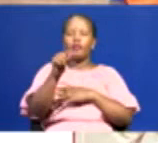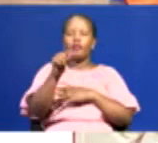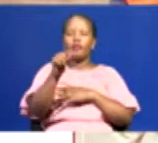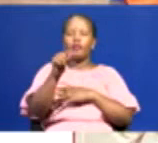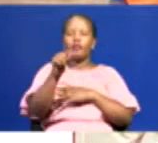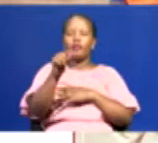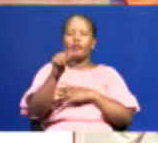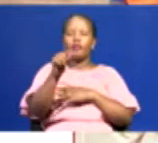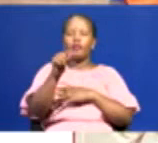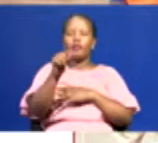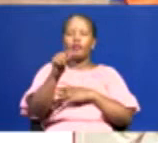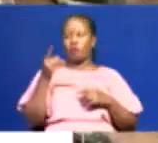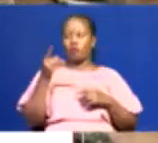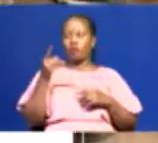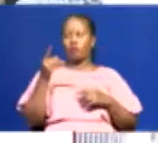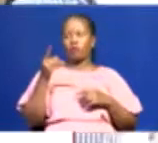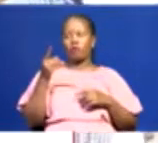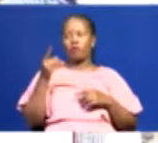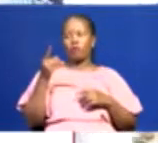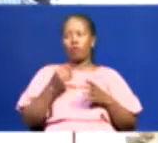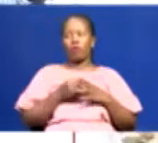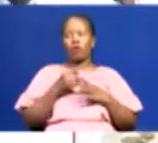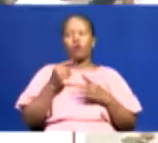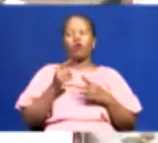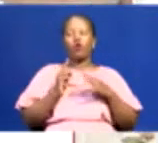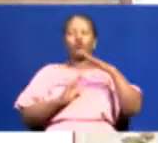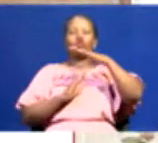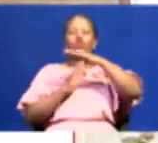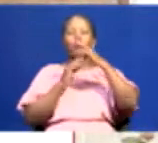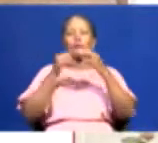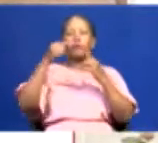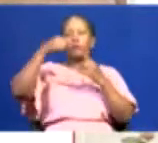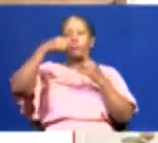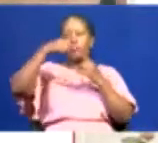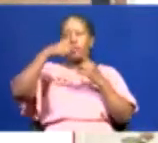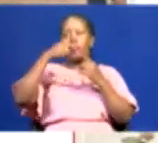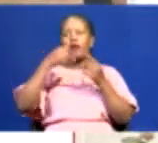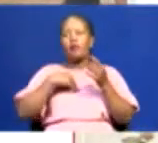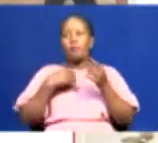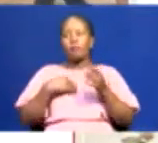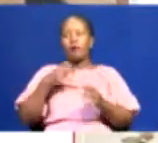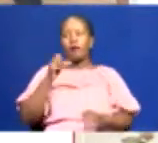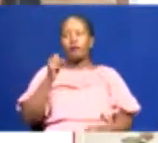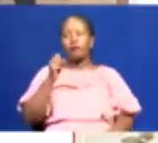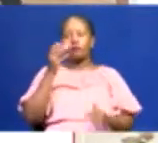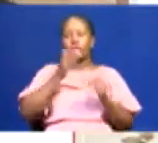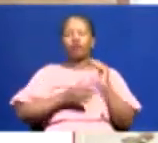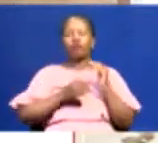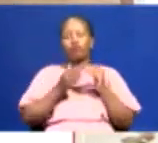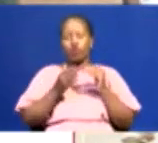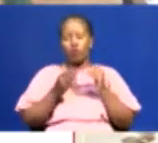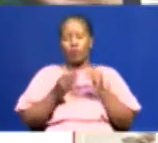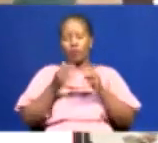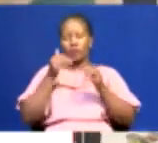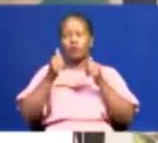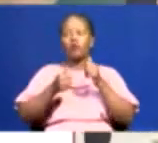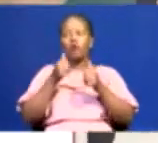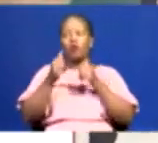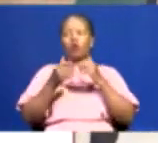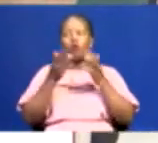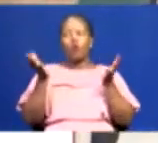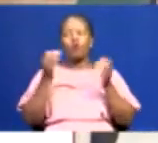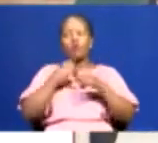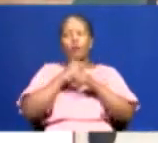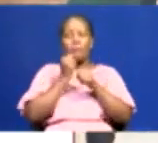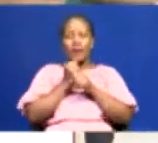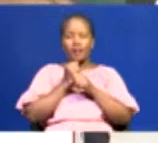plights. On the top of the plight, we have what we call a stopper that makes the plight